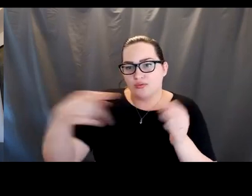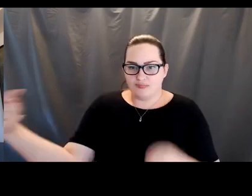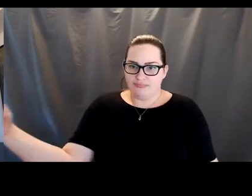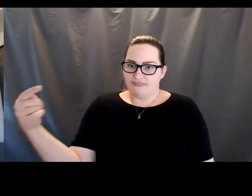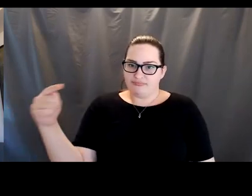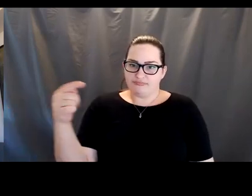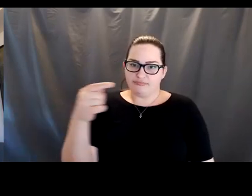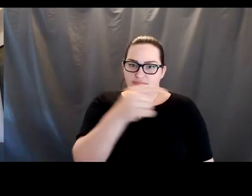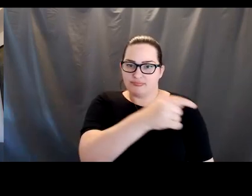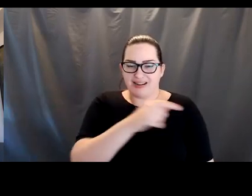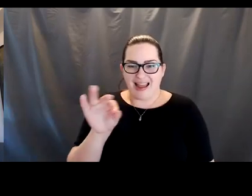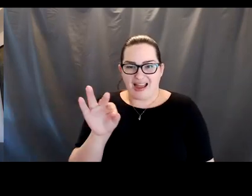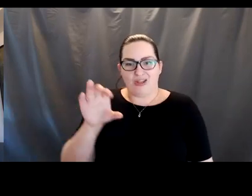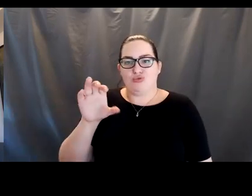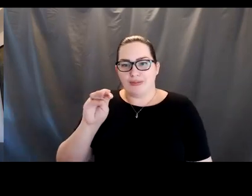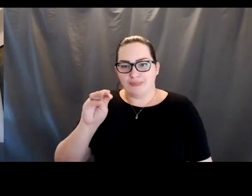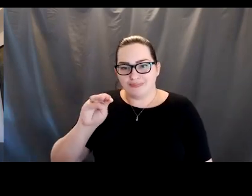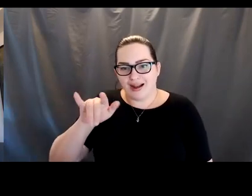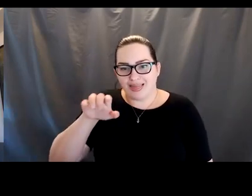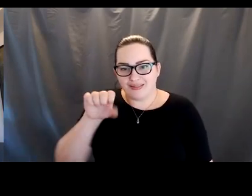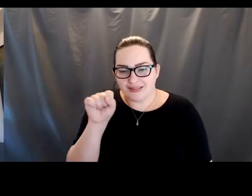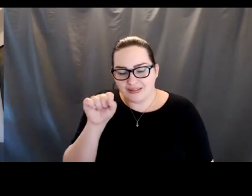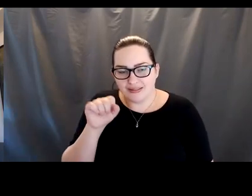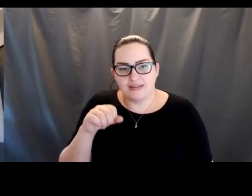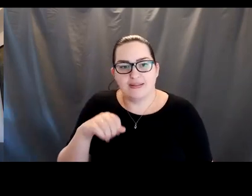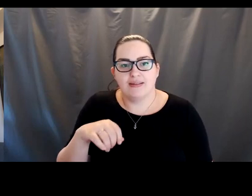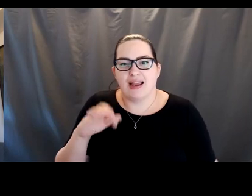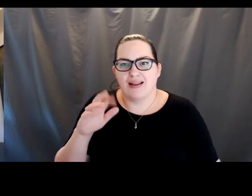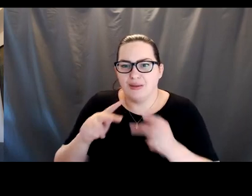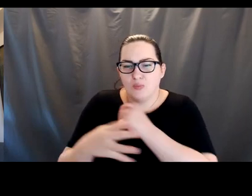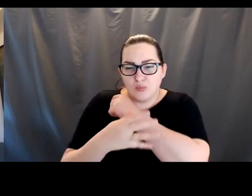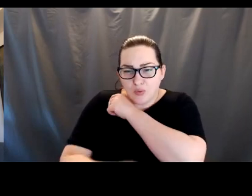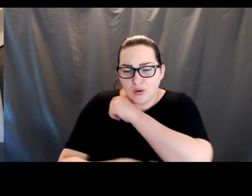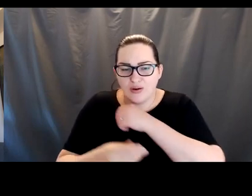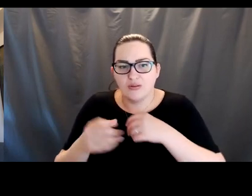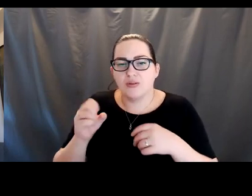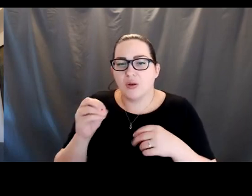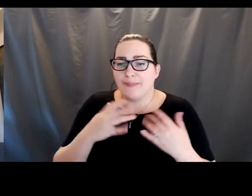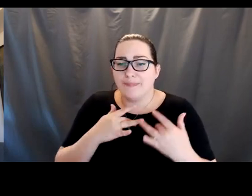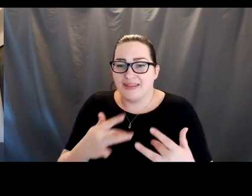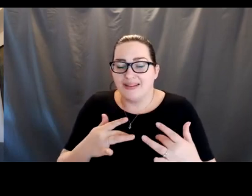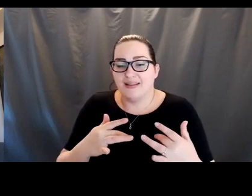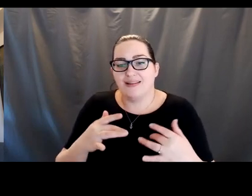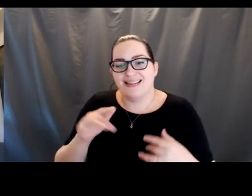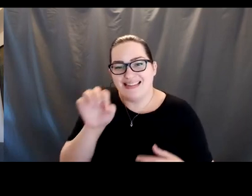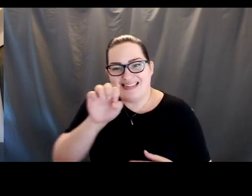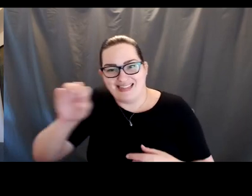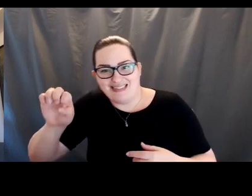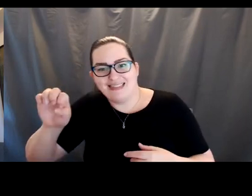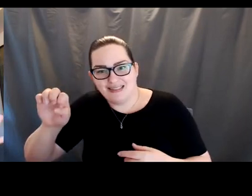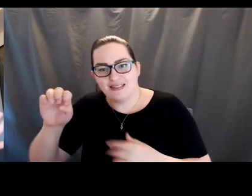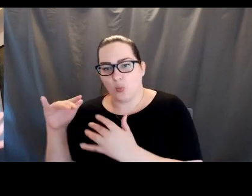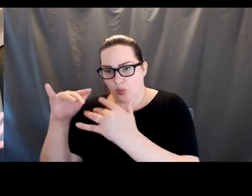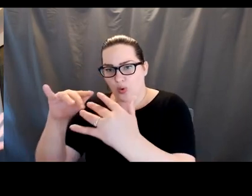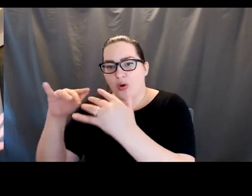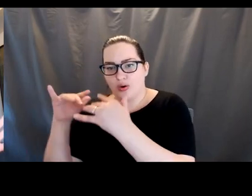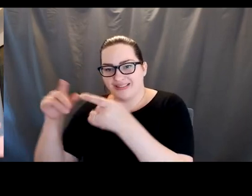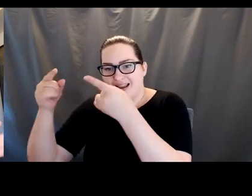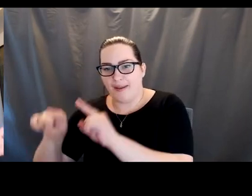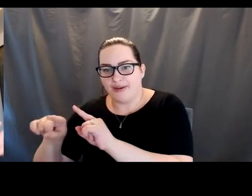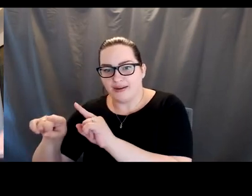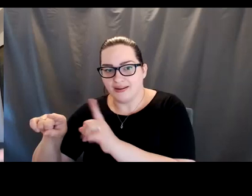is nearly impossible as well. So it often feels like what happens in the east, where the war is happening, is incredibly disconnected